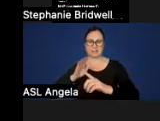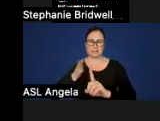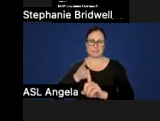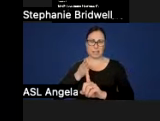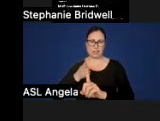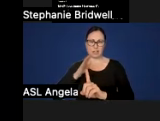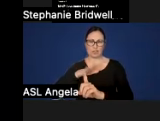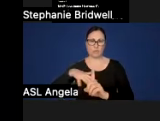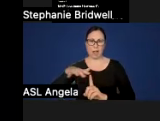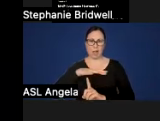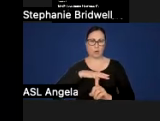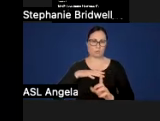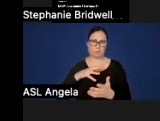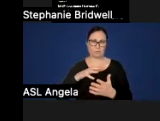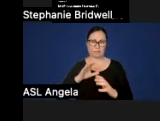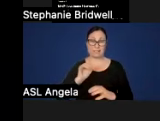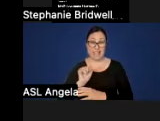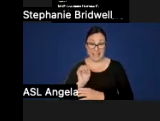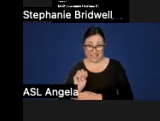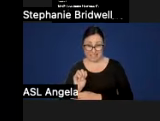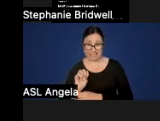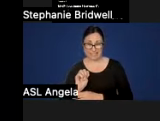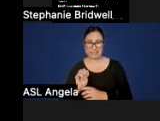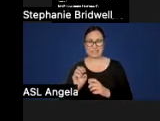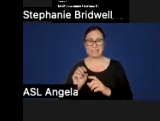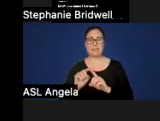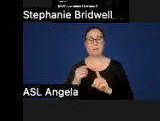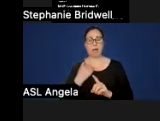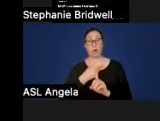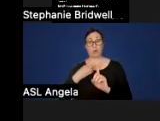our goal is making sure that, it's victim centered,